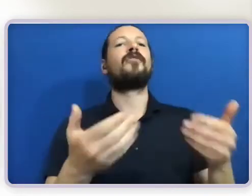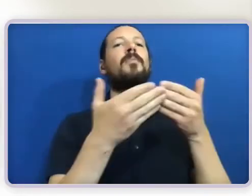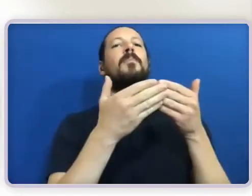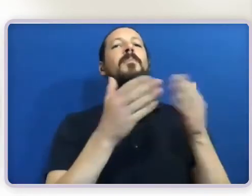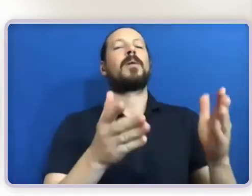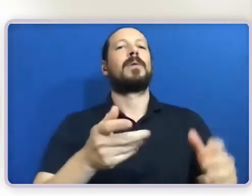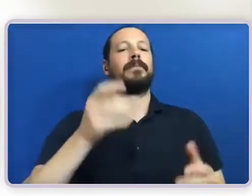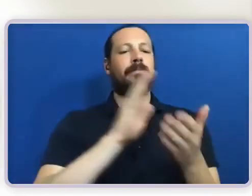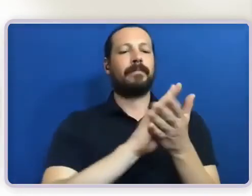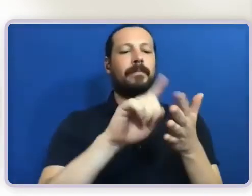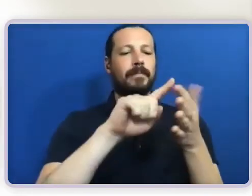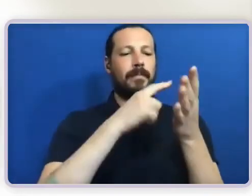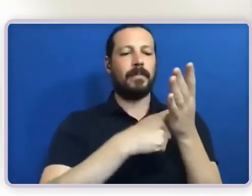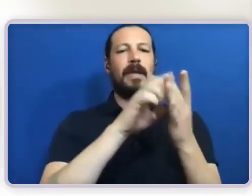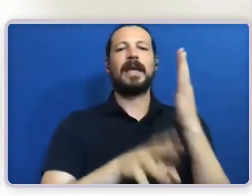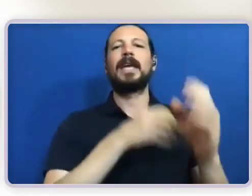before.